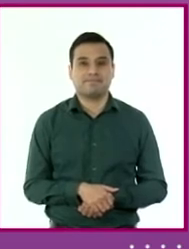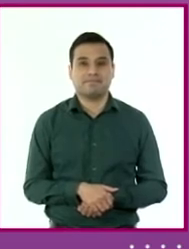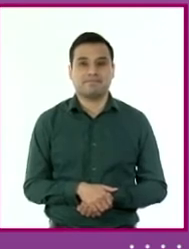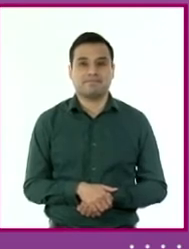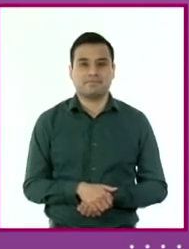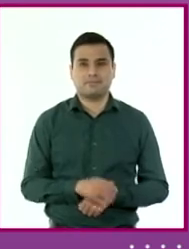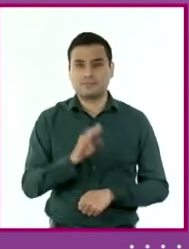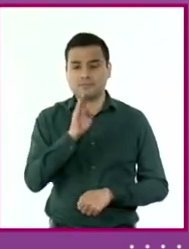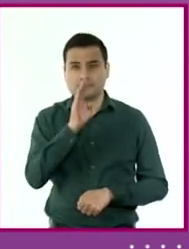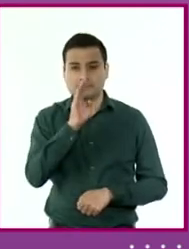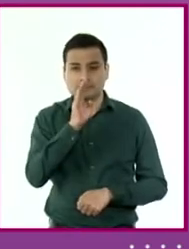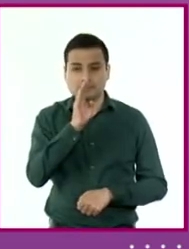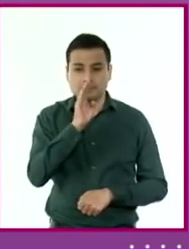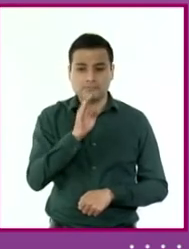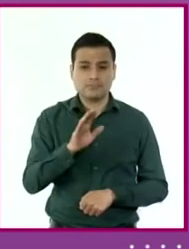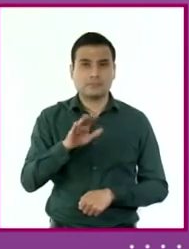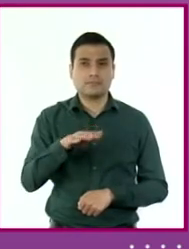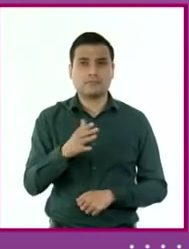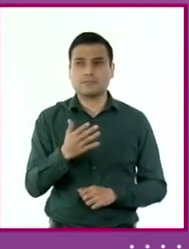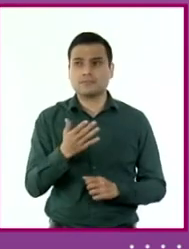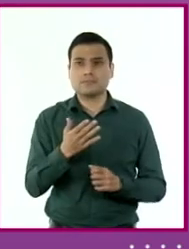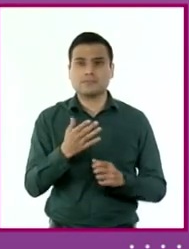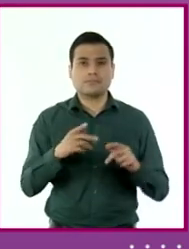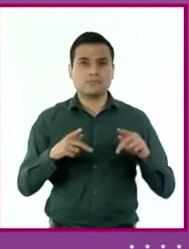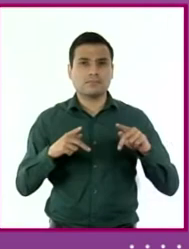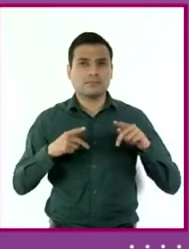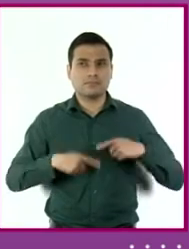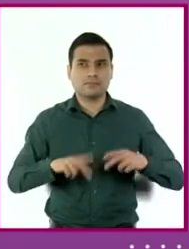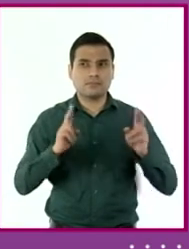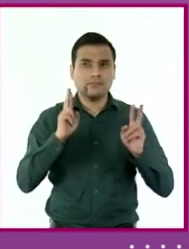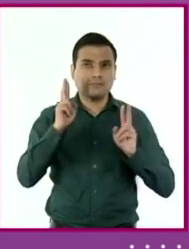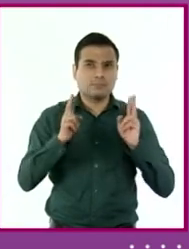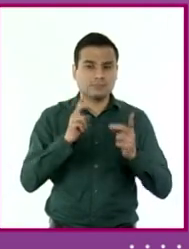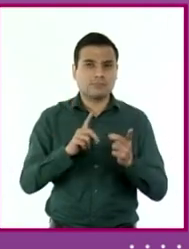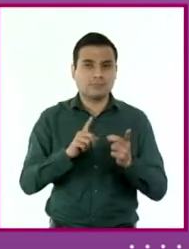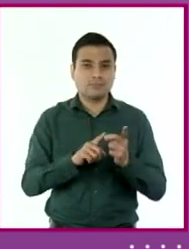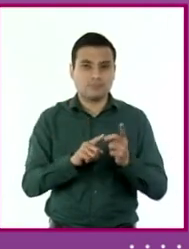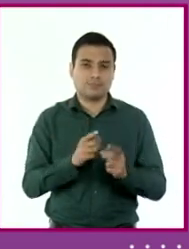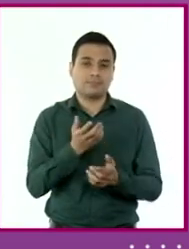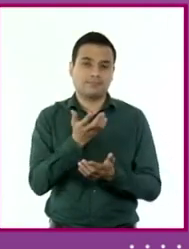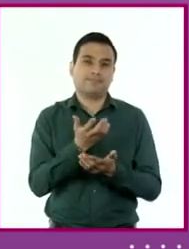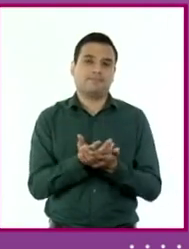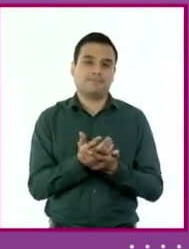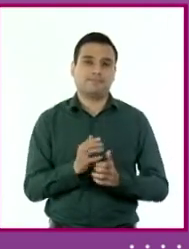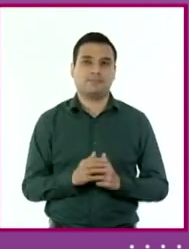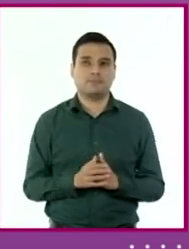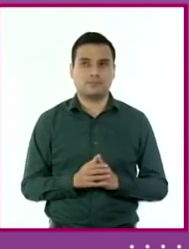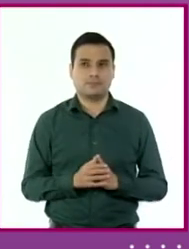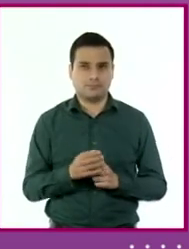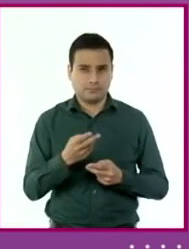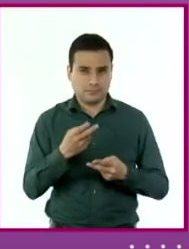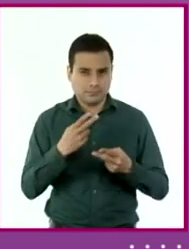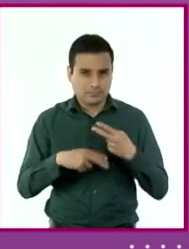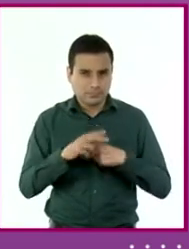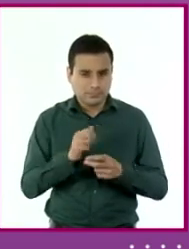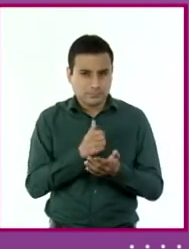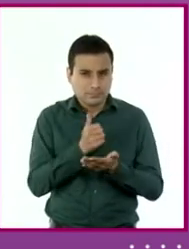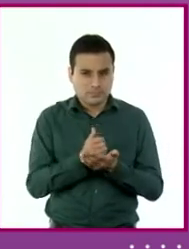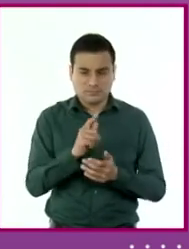Mamá, ¿en dónde están los visitantes? Están descansando. ¿Es cierto que vienen de Leningrado?